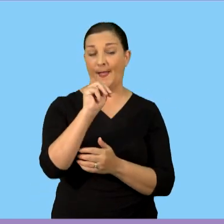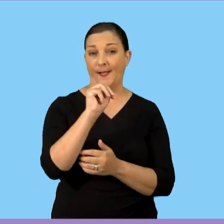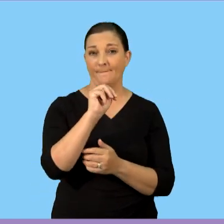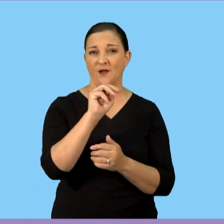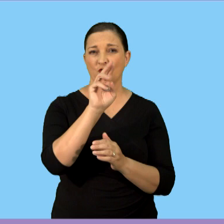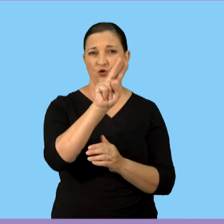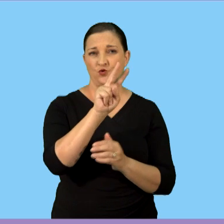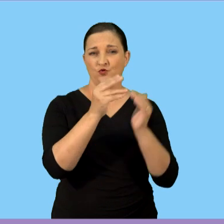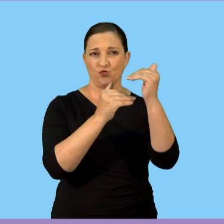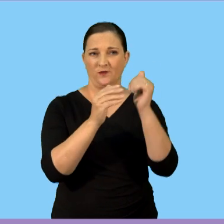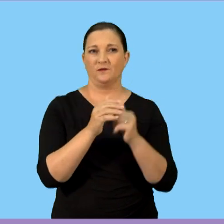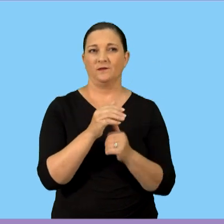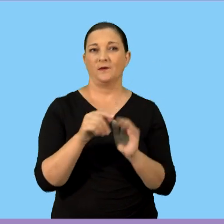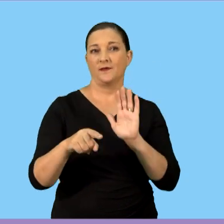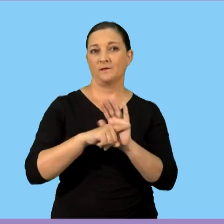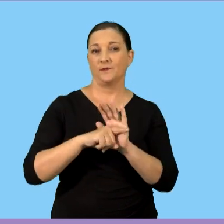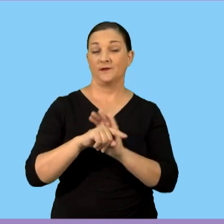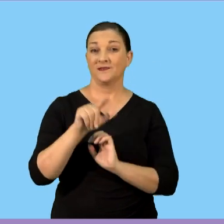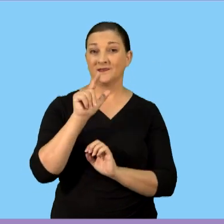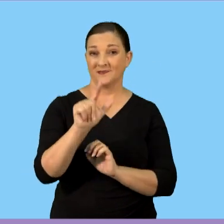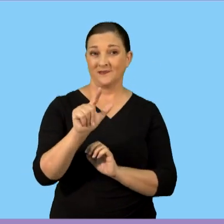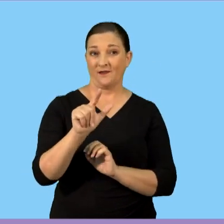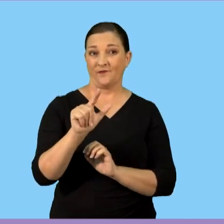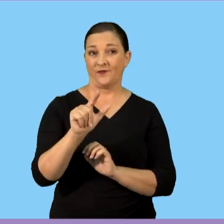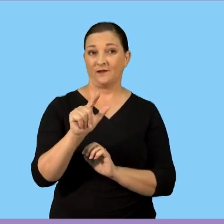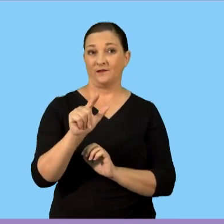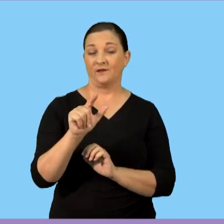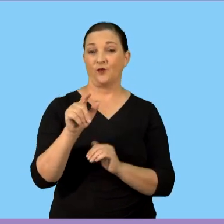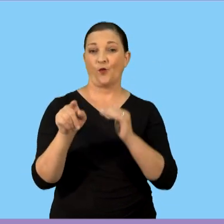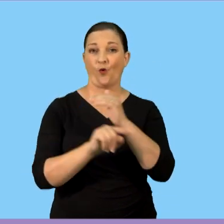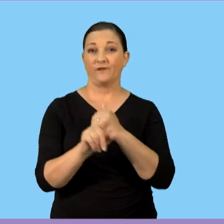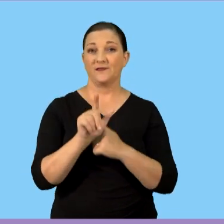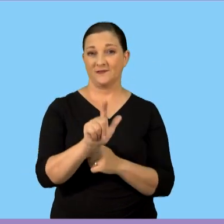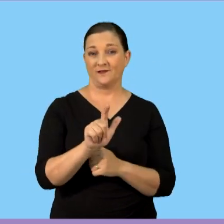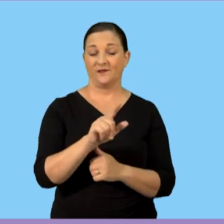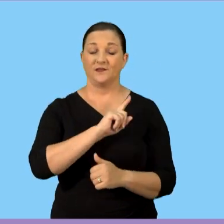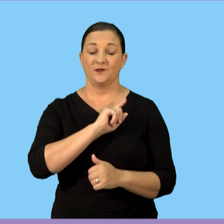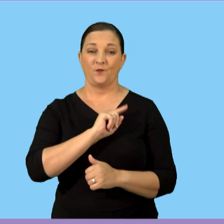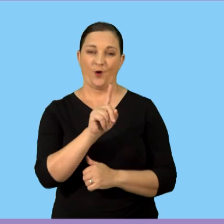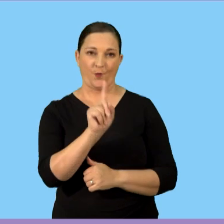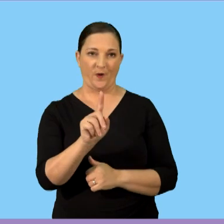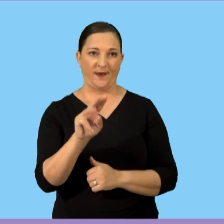squared, minus, and then we have 7 divided by 7, which is 1m.